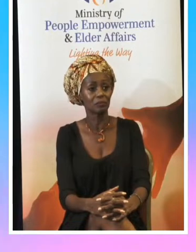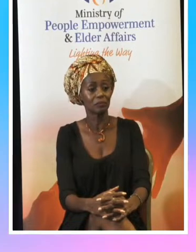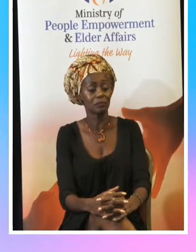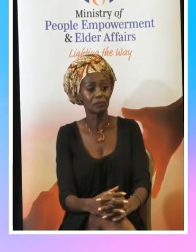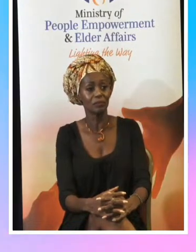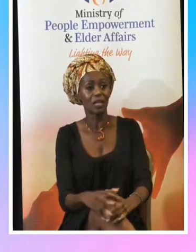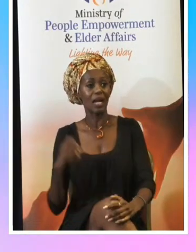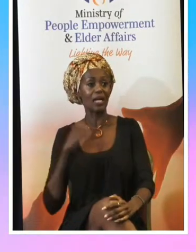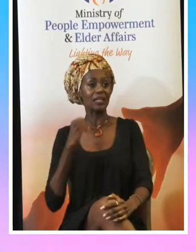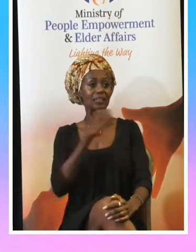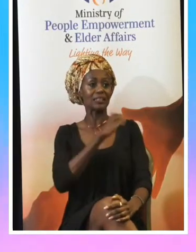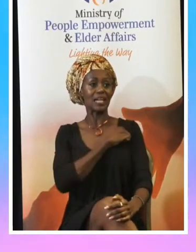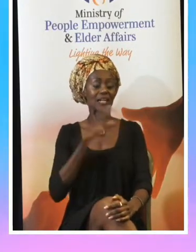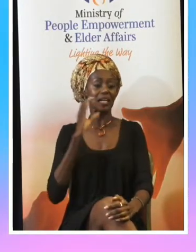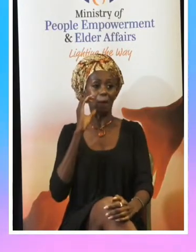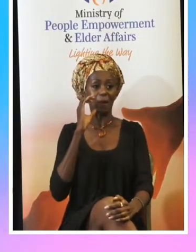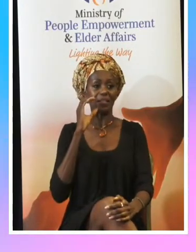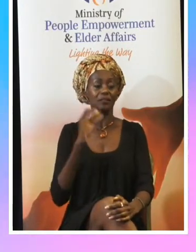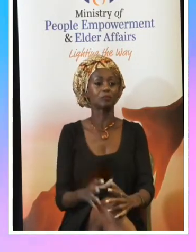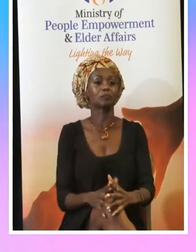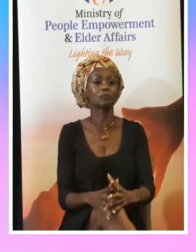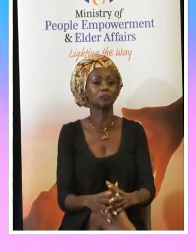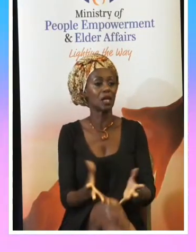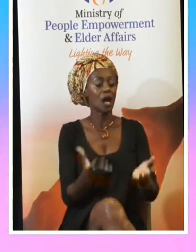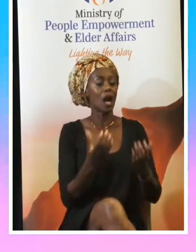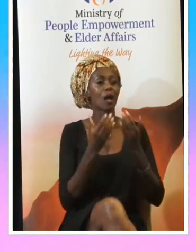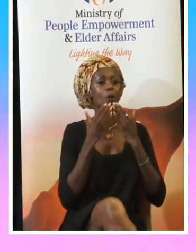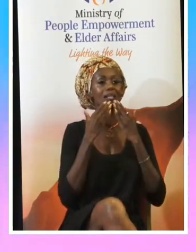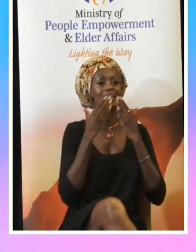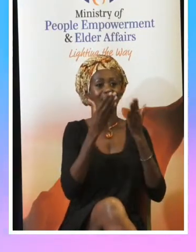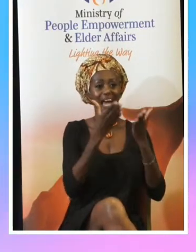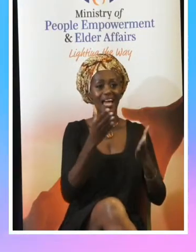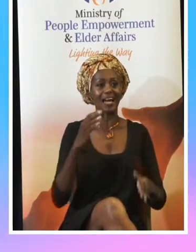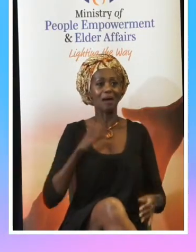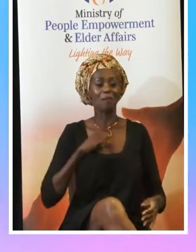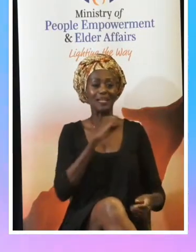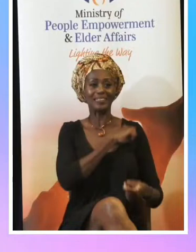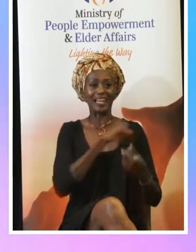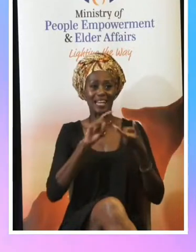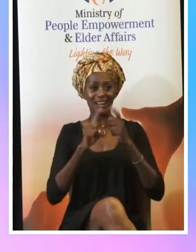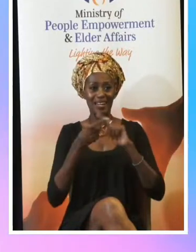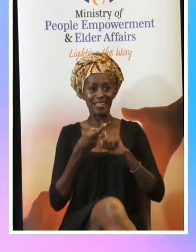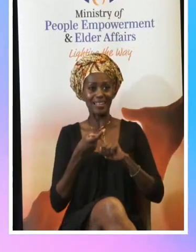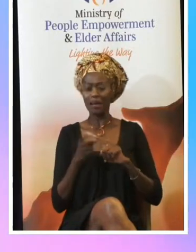Senator Cummings? I want to thank my Senate colleagues. Well,